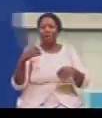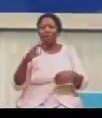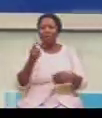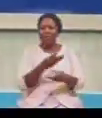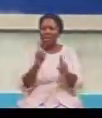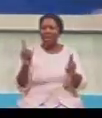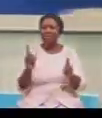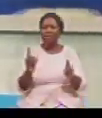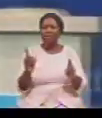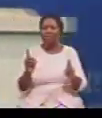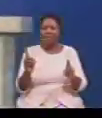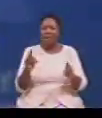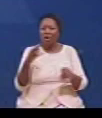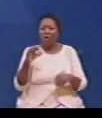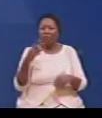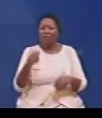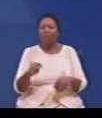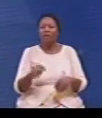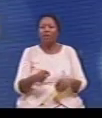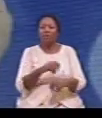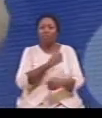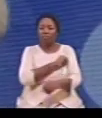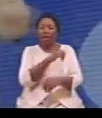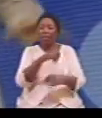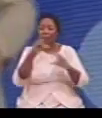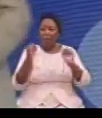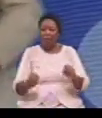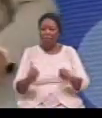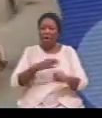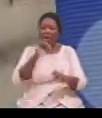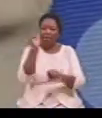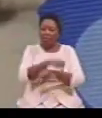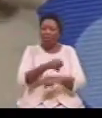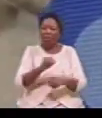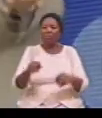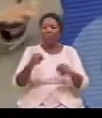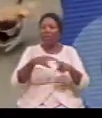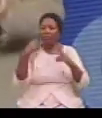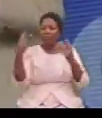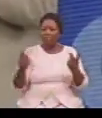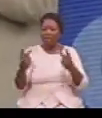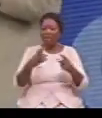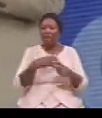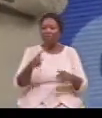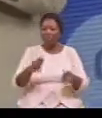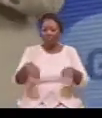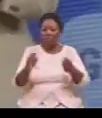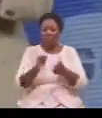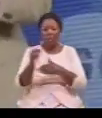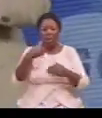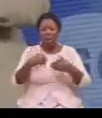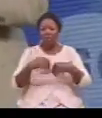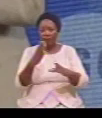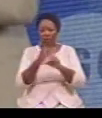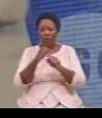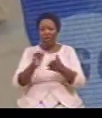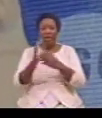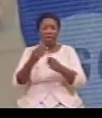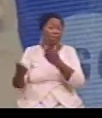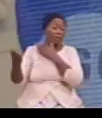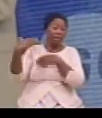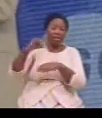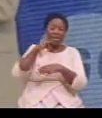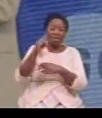the deliverance, of the dominion, of the provision that we have got, that the past is